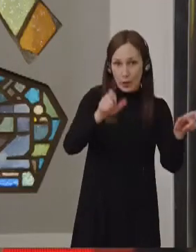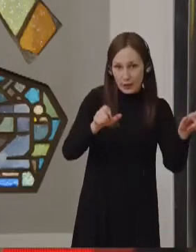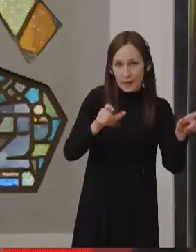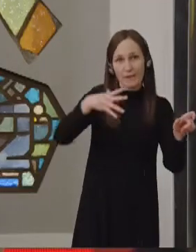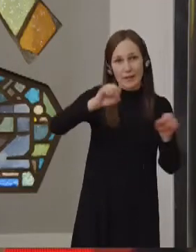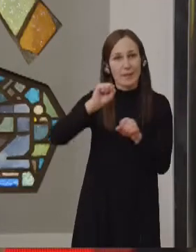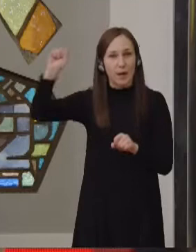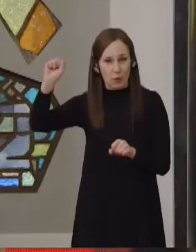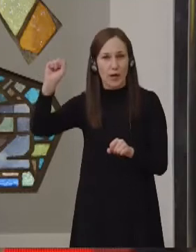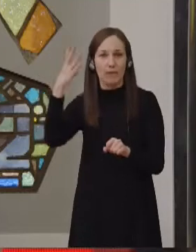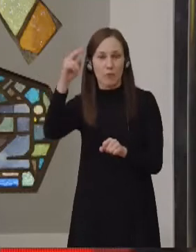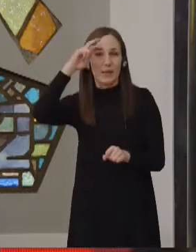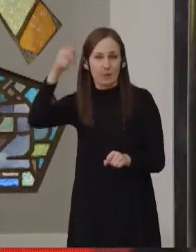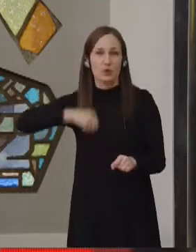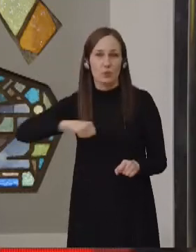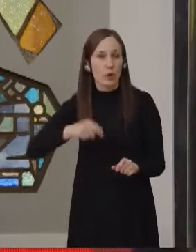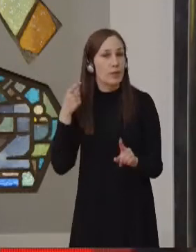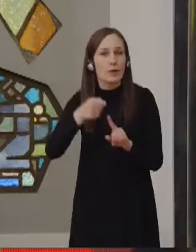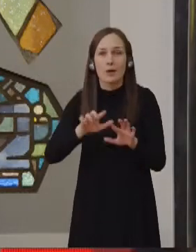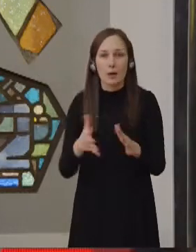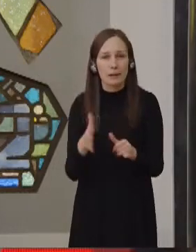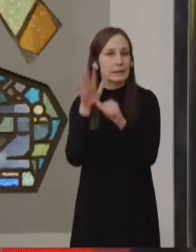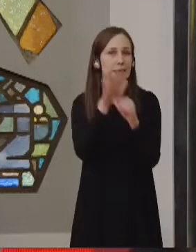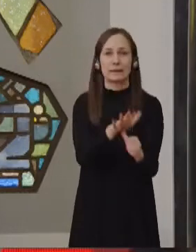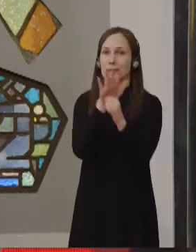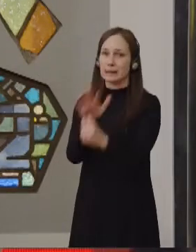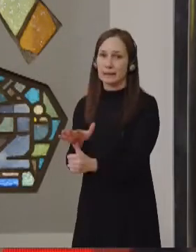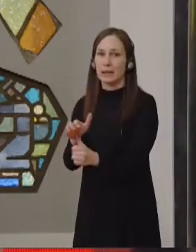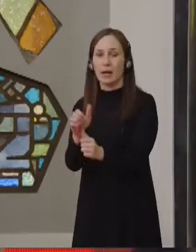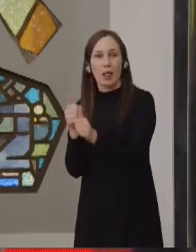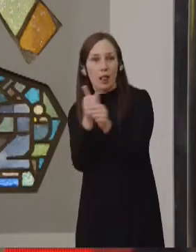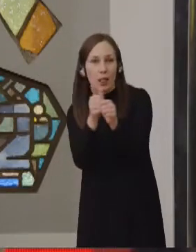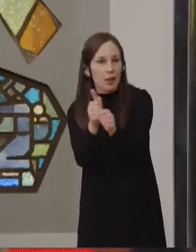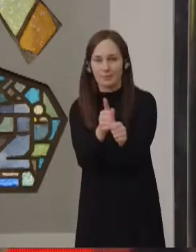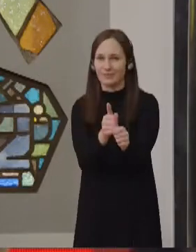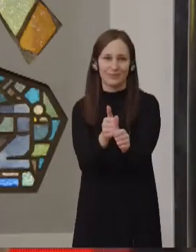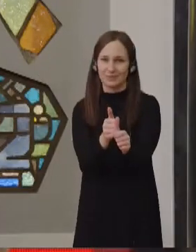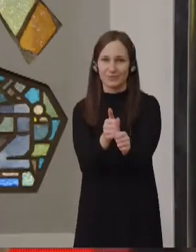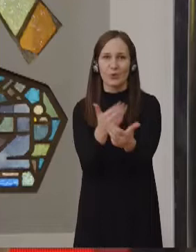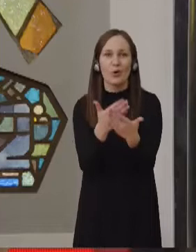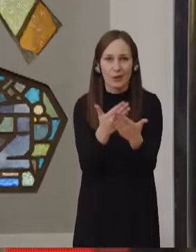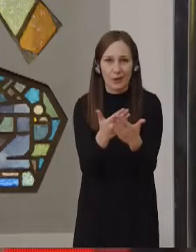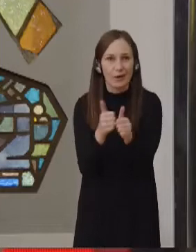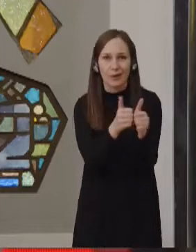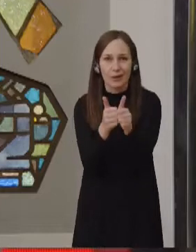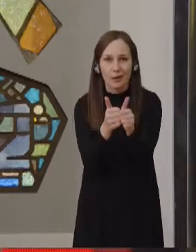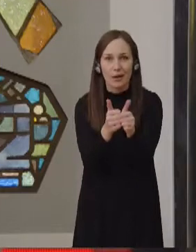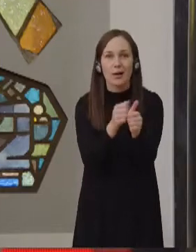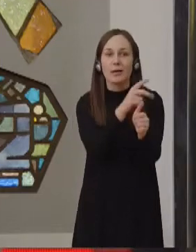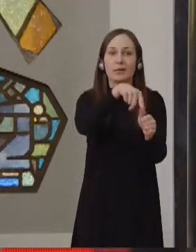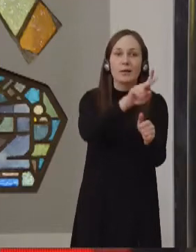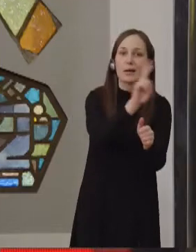live without fear of persecution or discrimination simply because of how we identify or whom we choose to